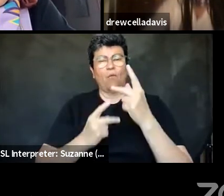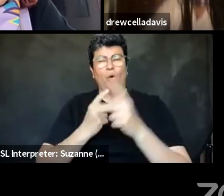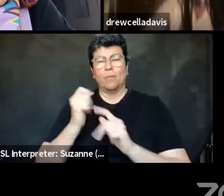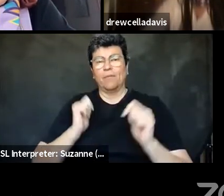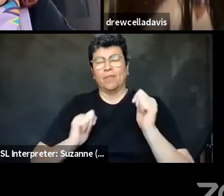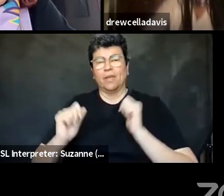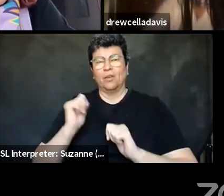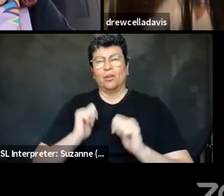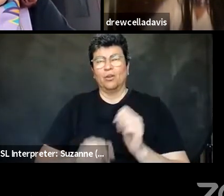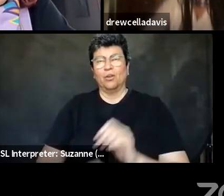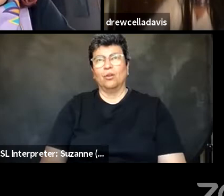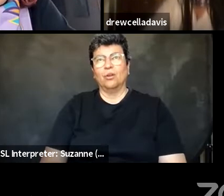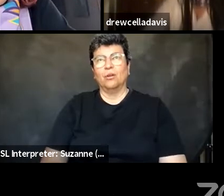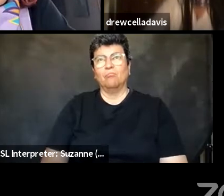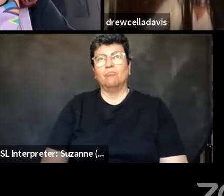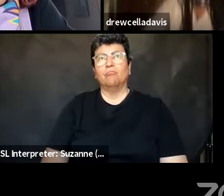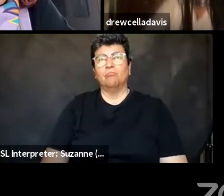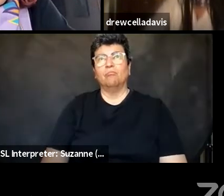that